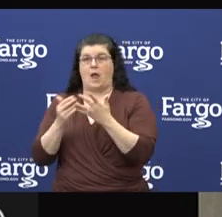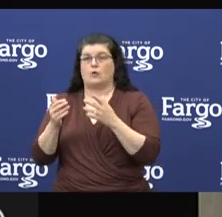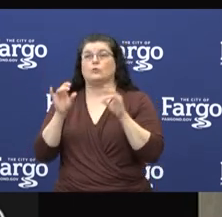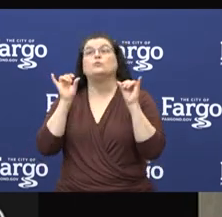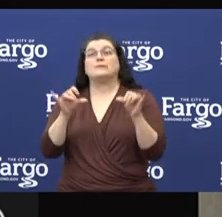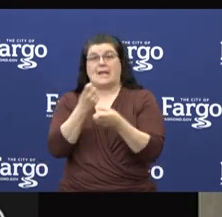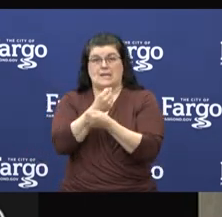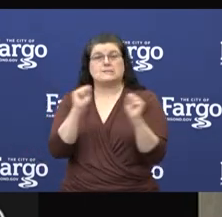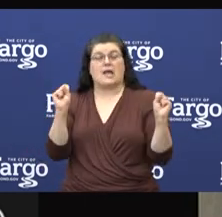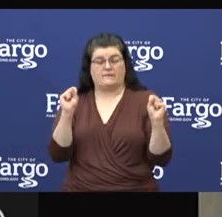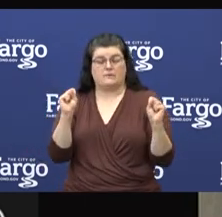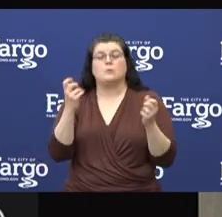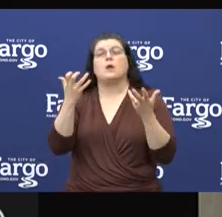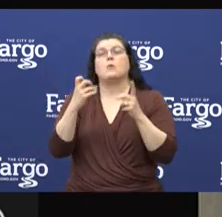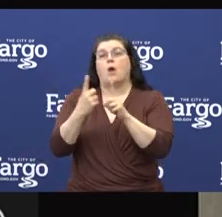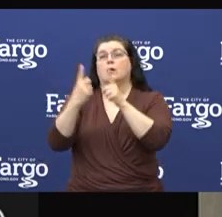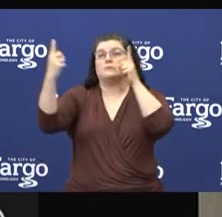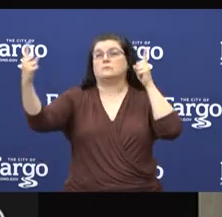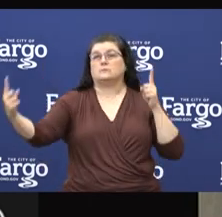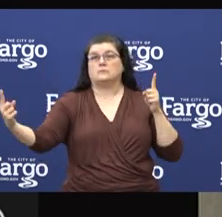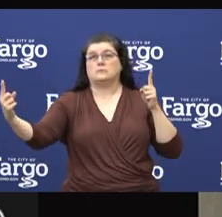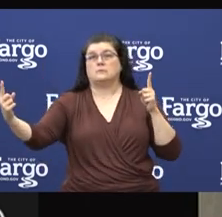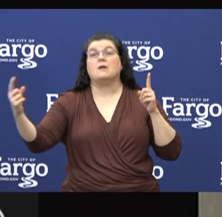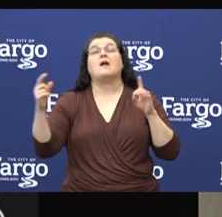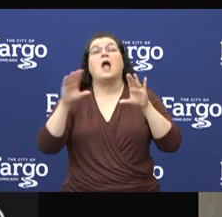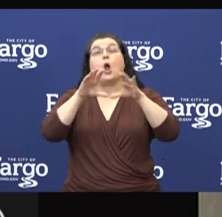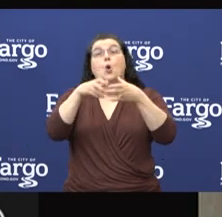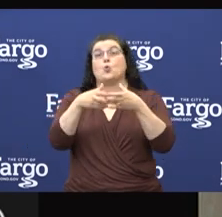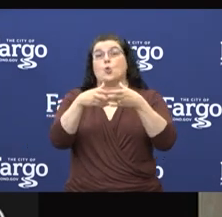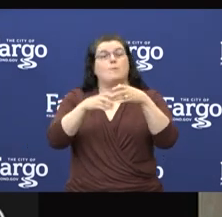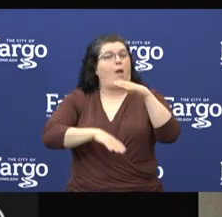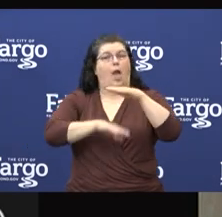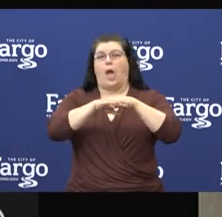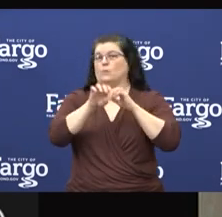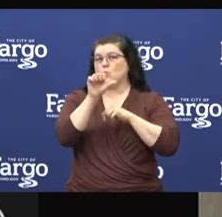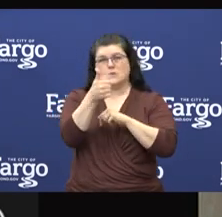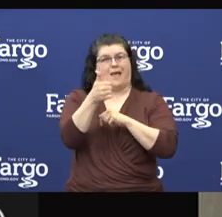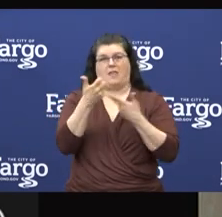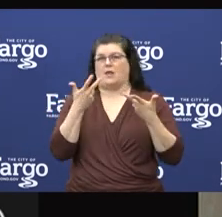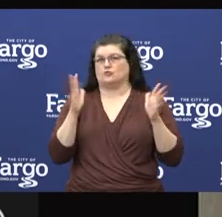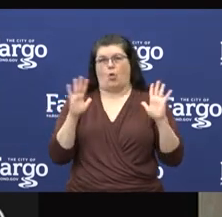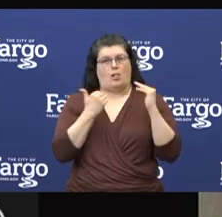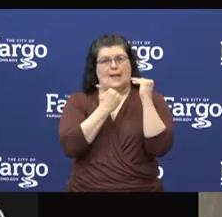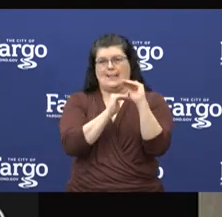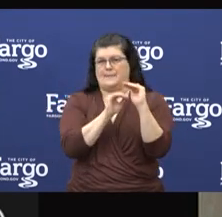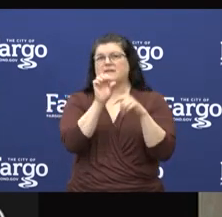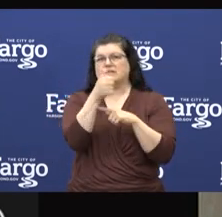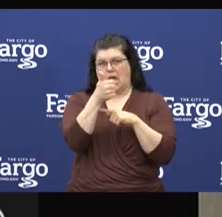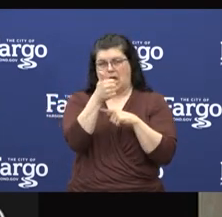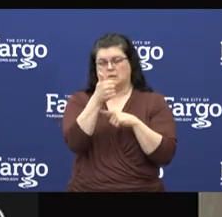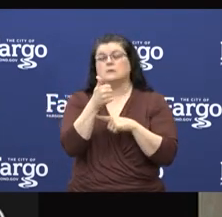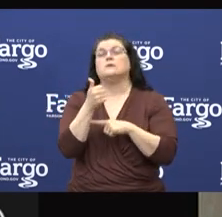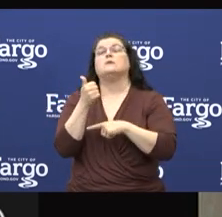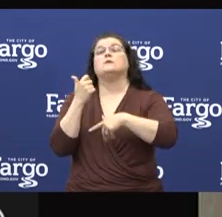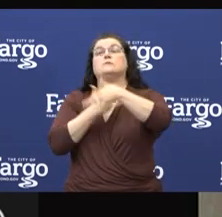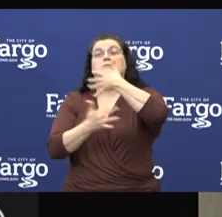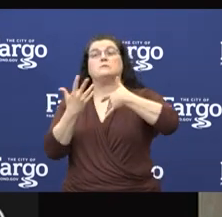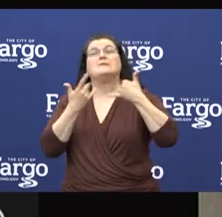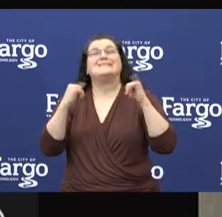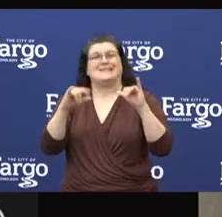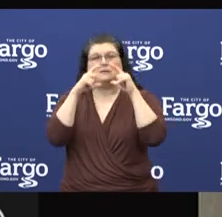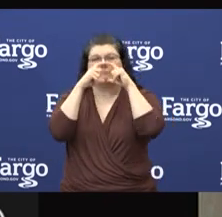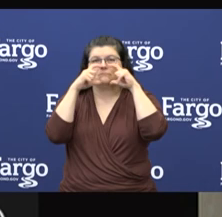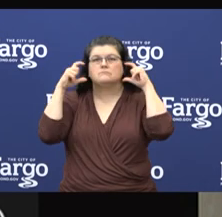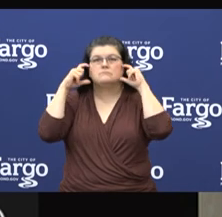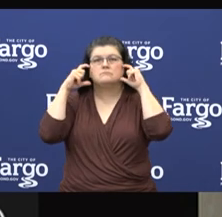includes practicing social distancing by gathering in groups no larger than 10 people. Social distancing also includes wearing masks